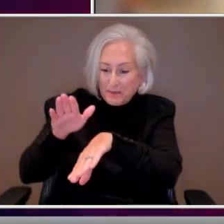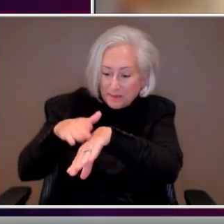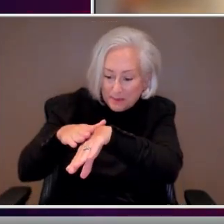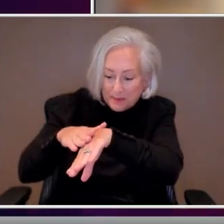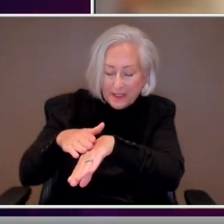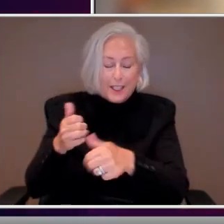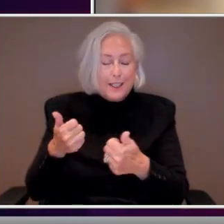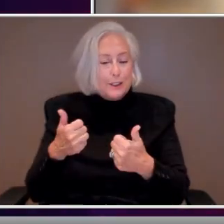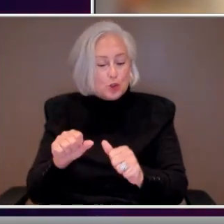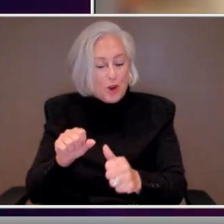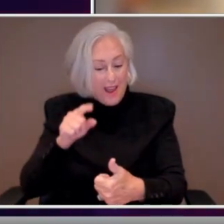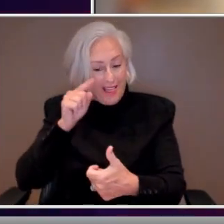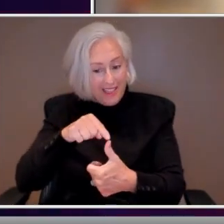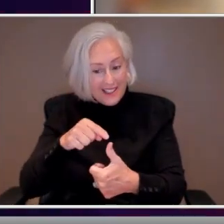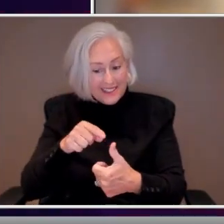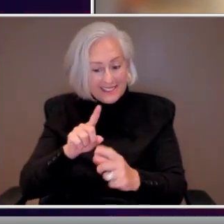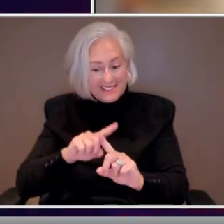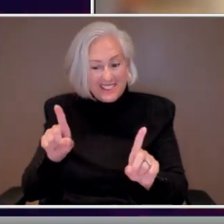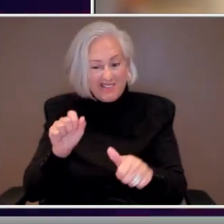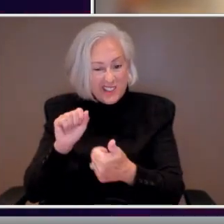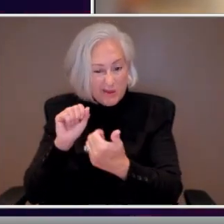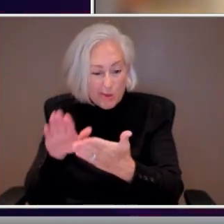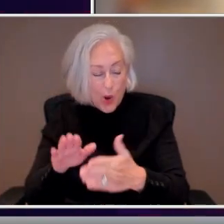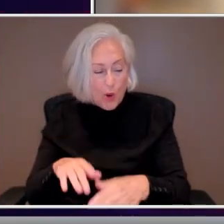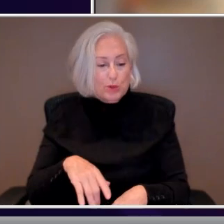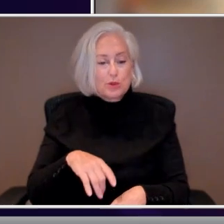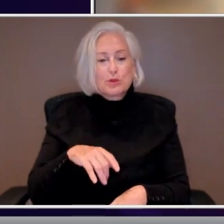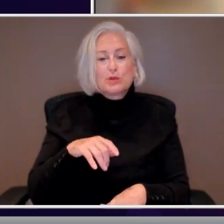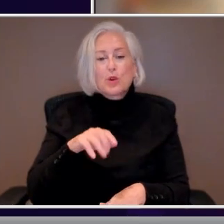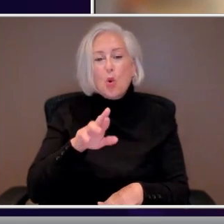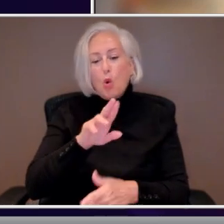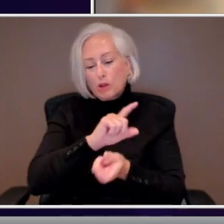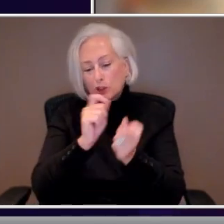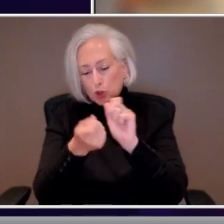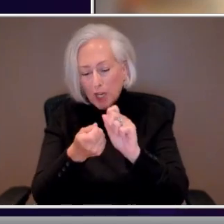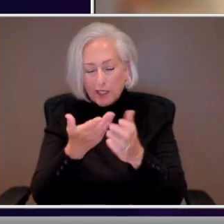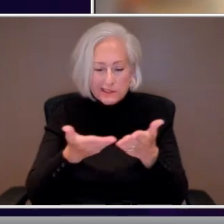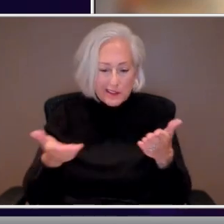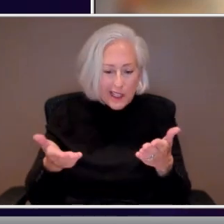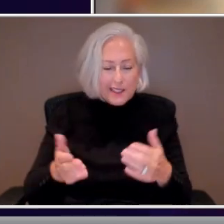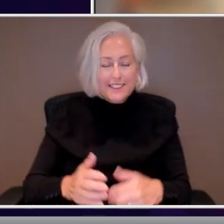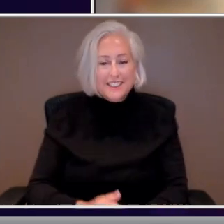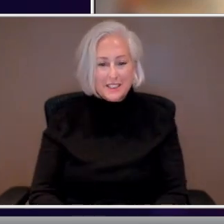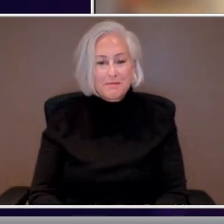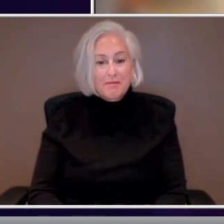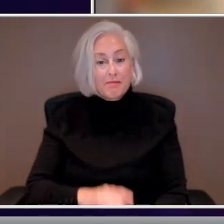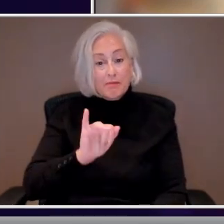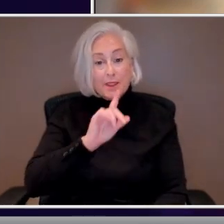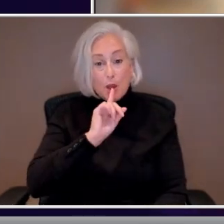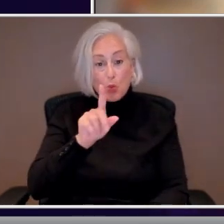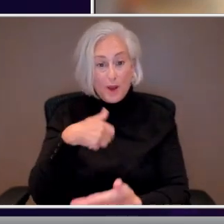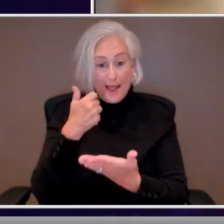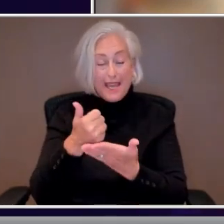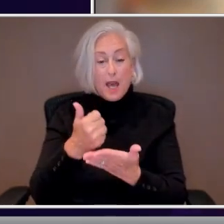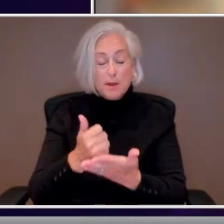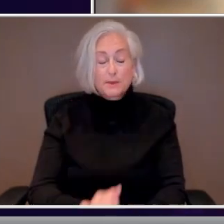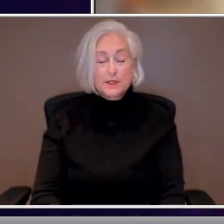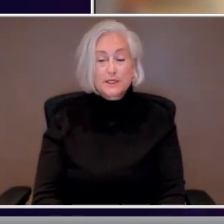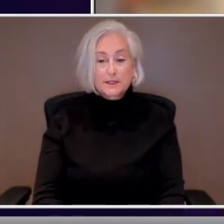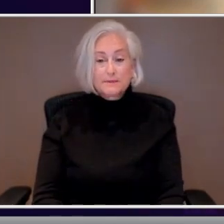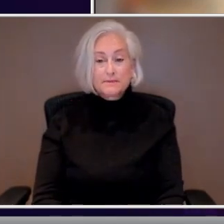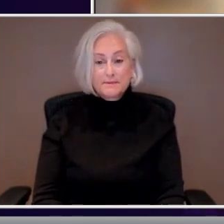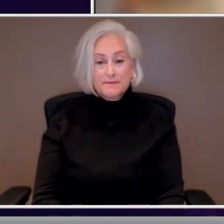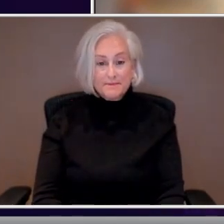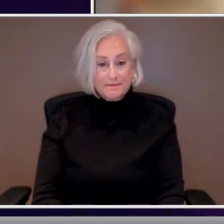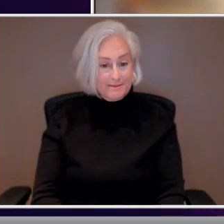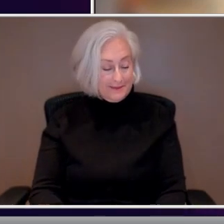this differently? Why don't you do it this way instead? Something like that helps, because, we, as you said,